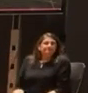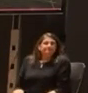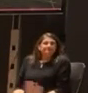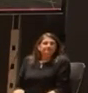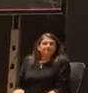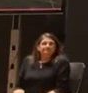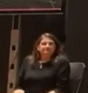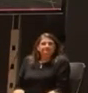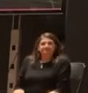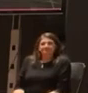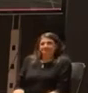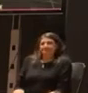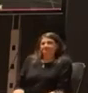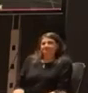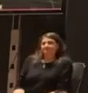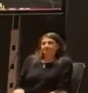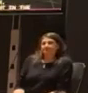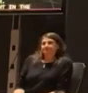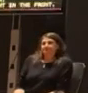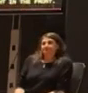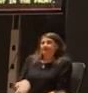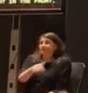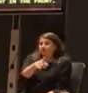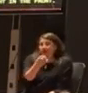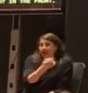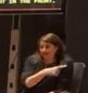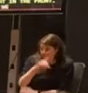Come before you in the front.